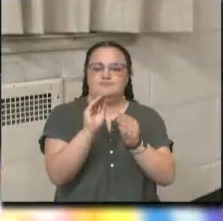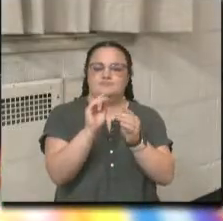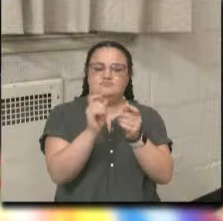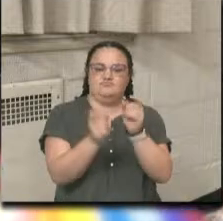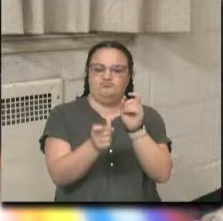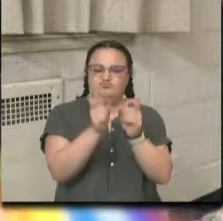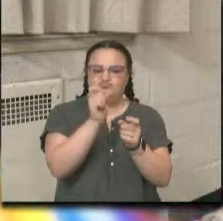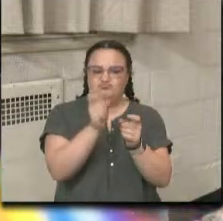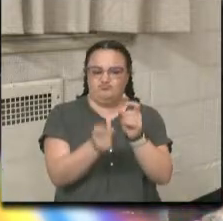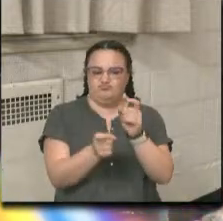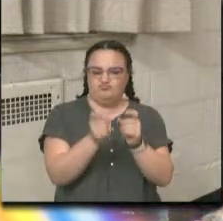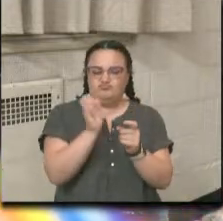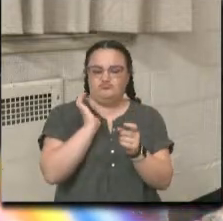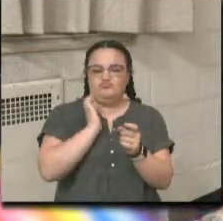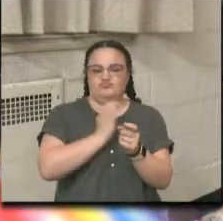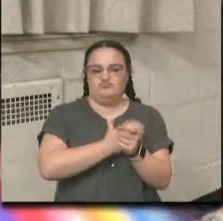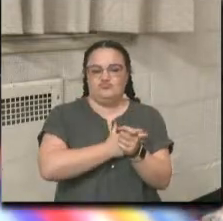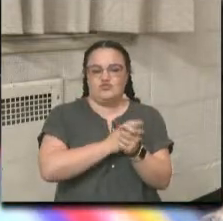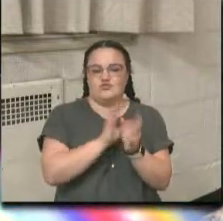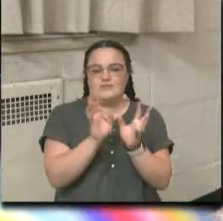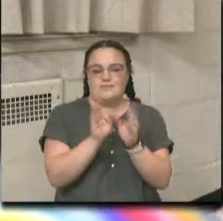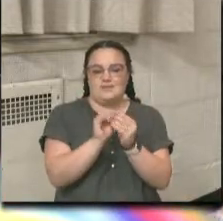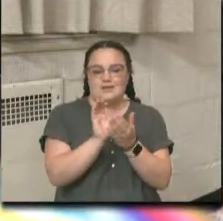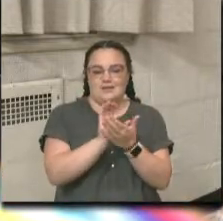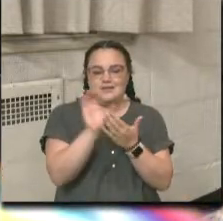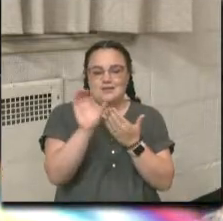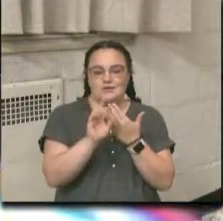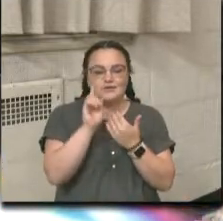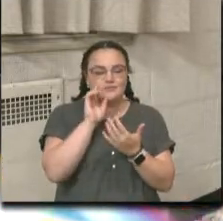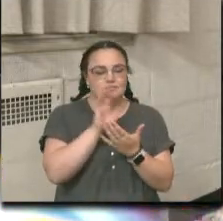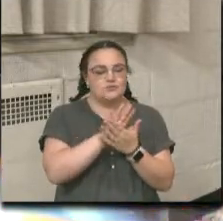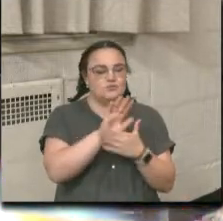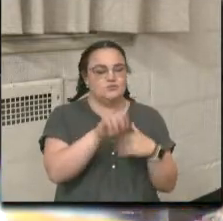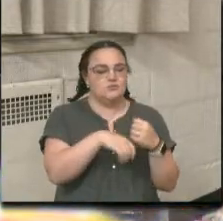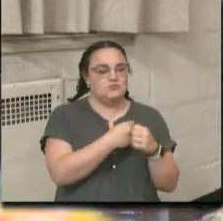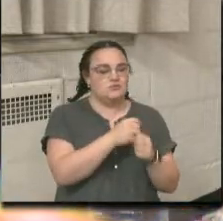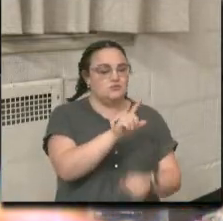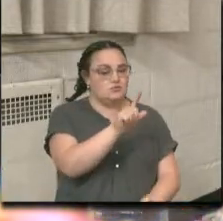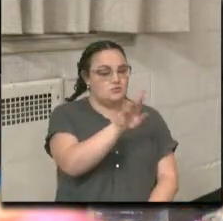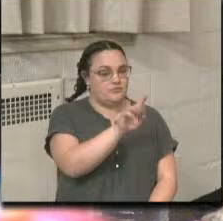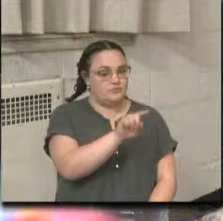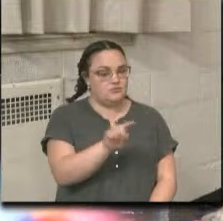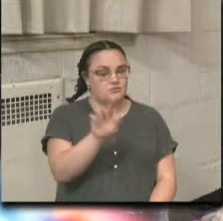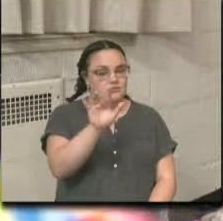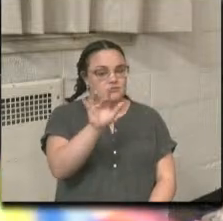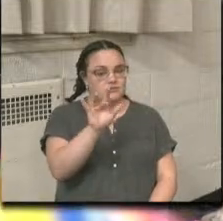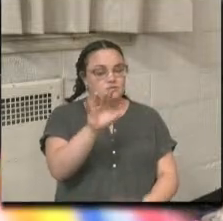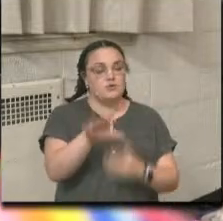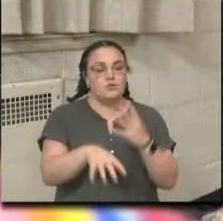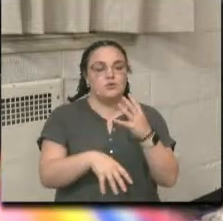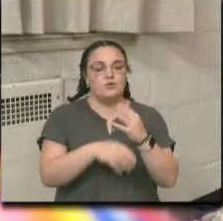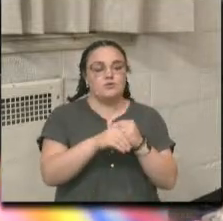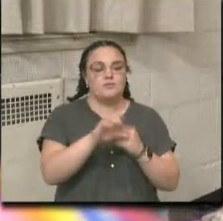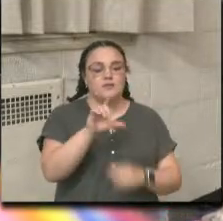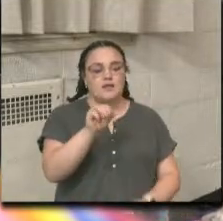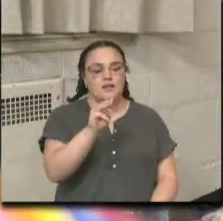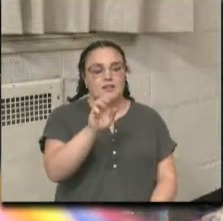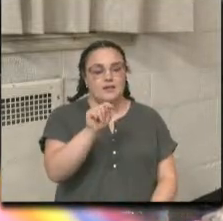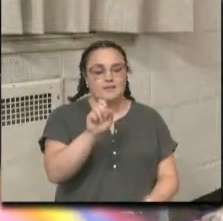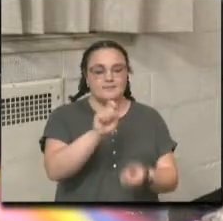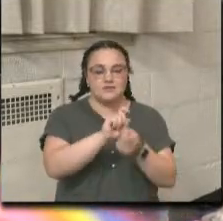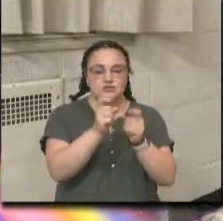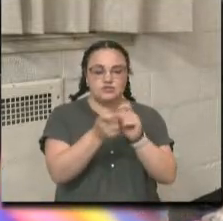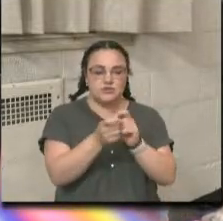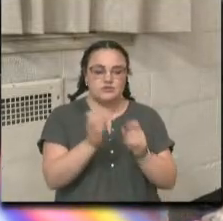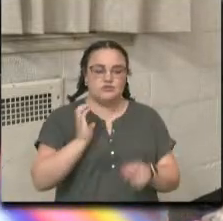to the Board of Education meeting calendar for school year 2024 to 2025 to include the Climate Change Action Plan Ad Hoc Committee